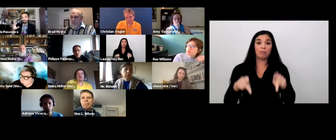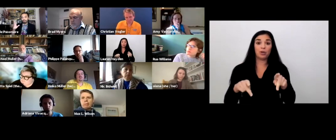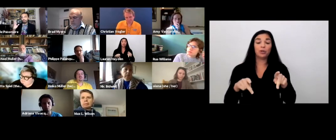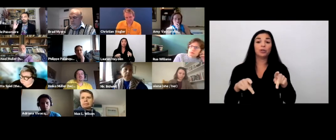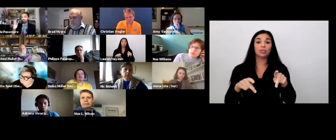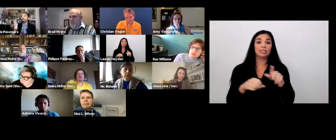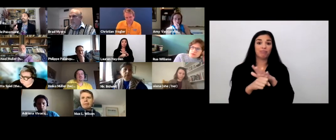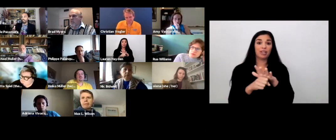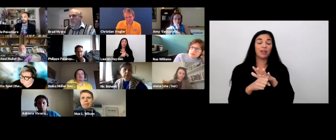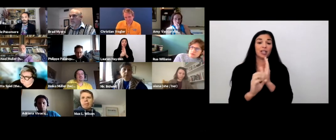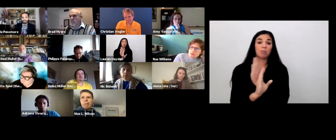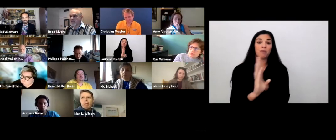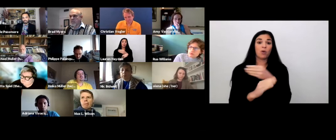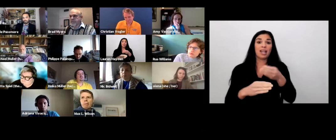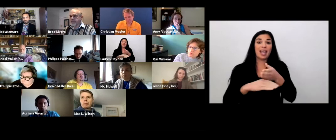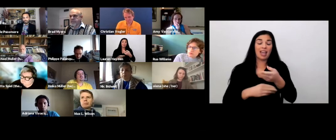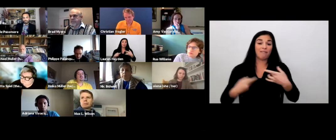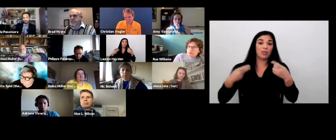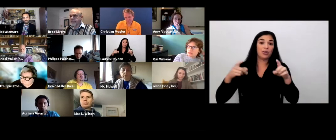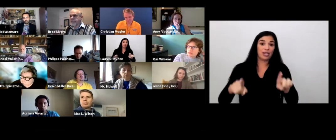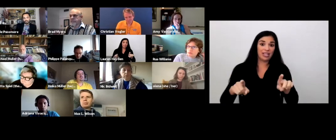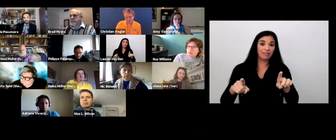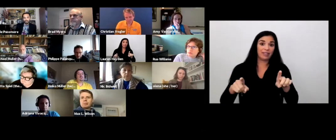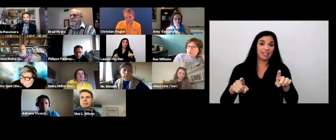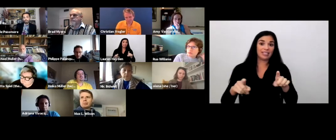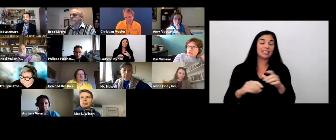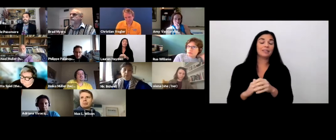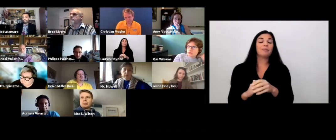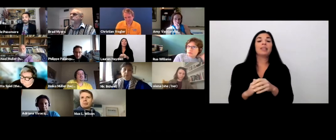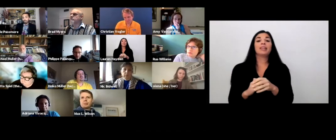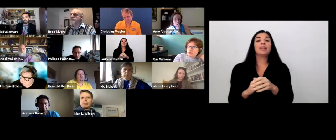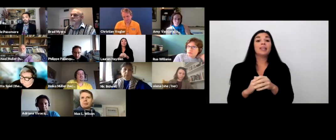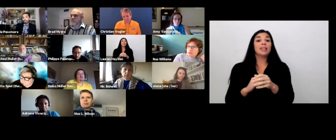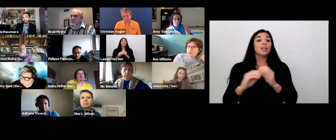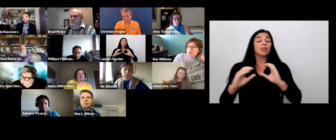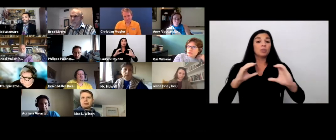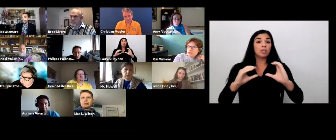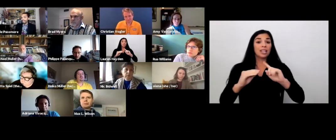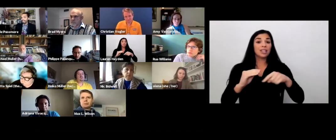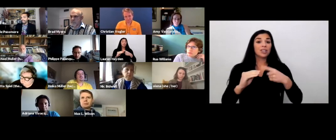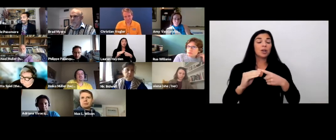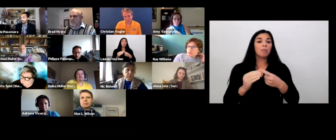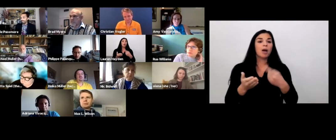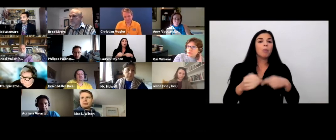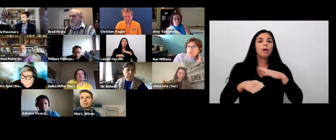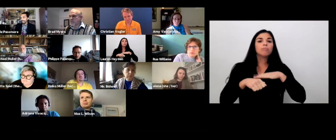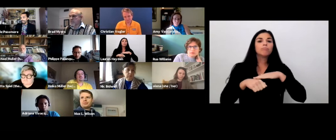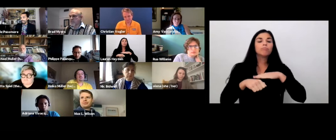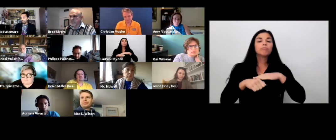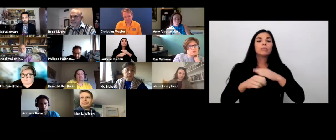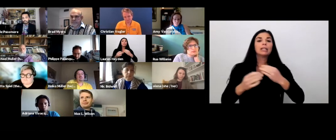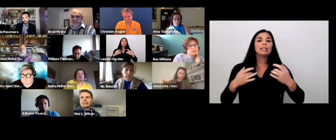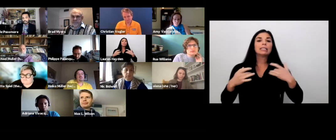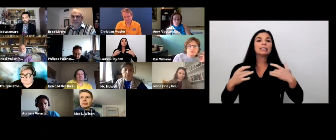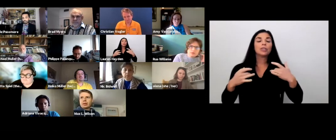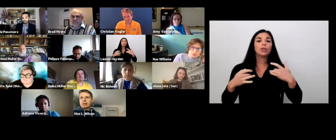important point for them to be able to consent to one thing or another. There's communication around what precautions can and can't be taken on site